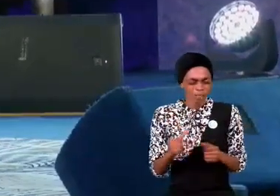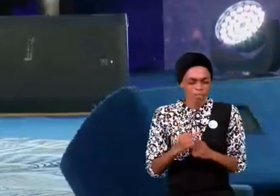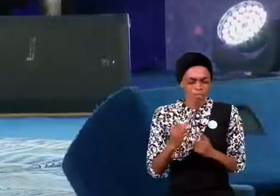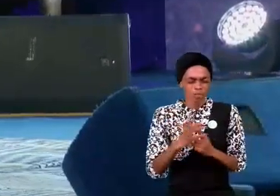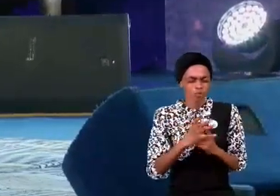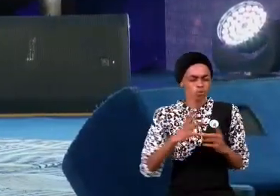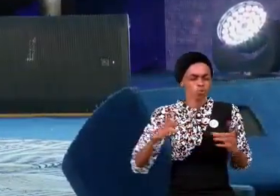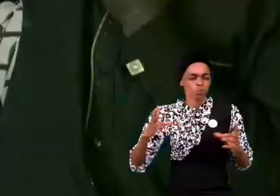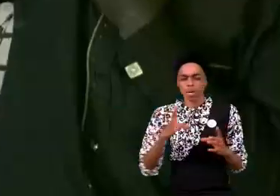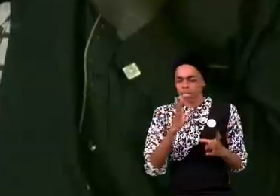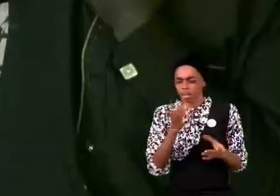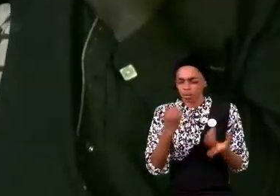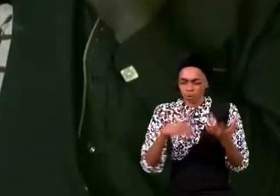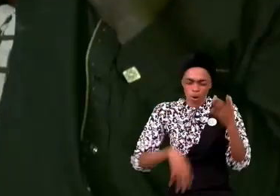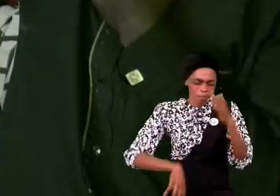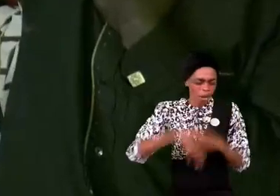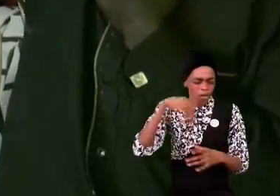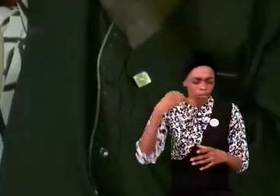Jesus' name.